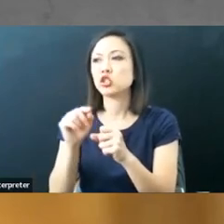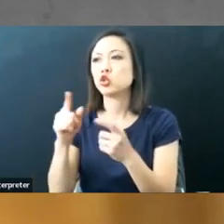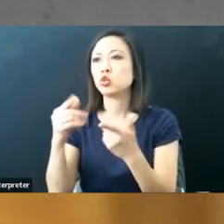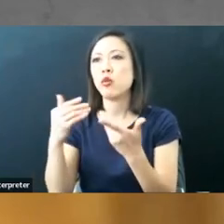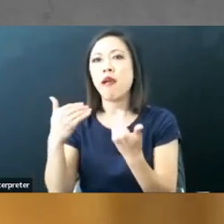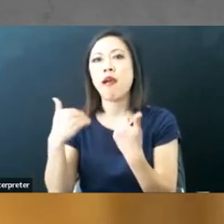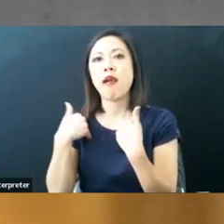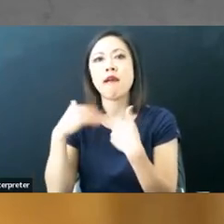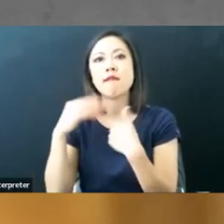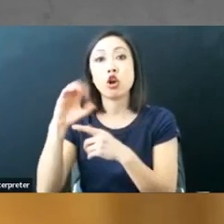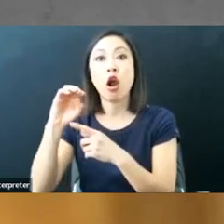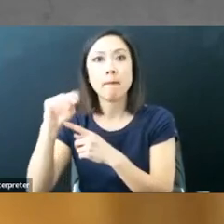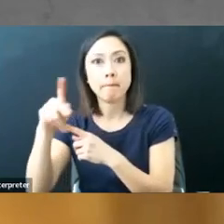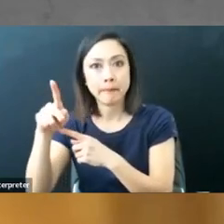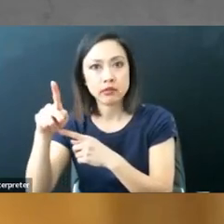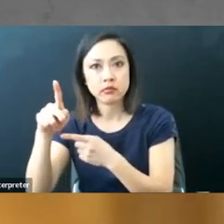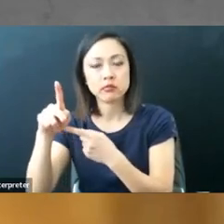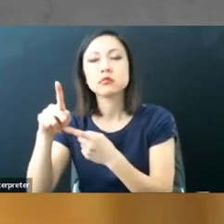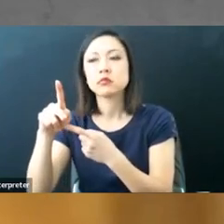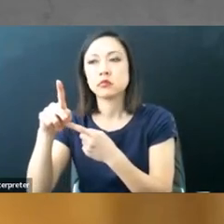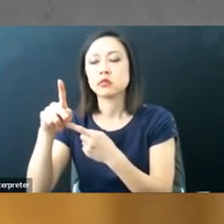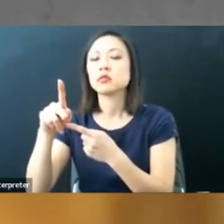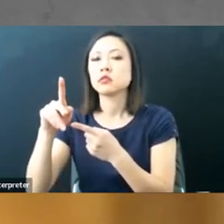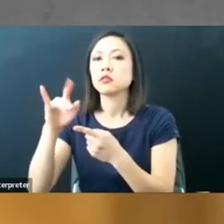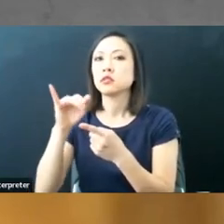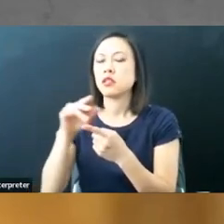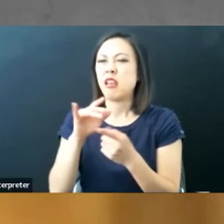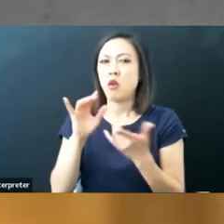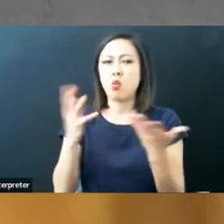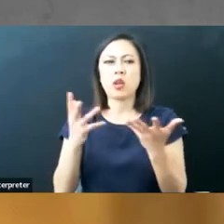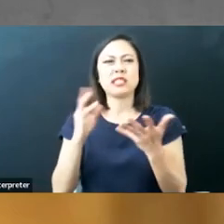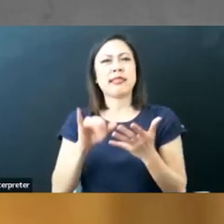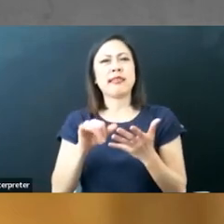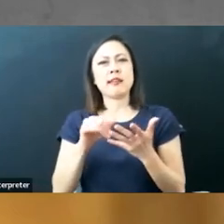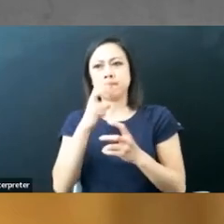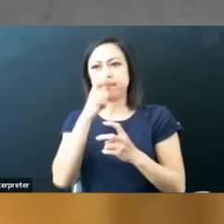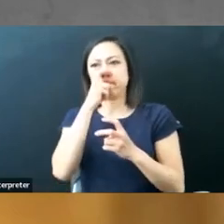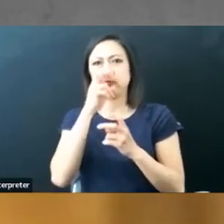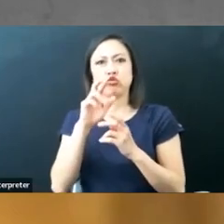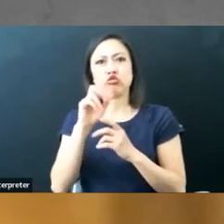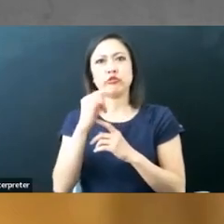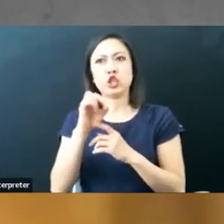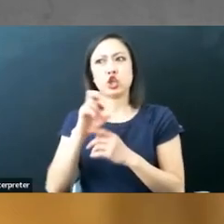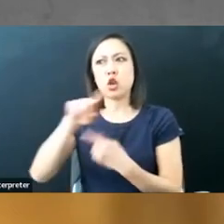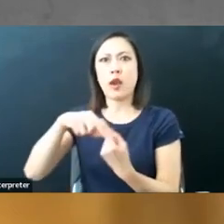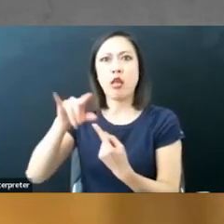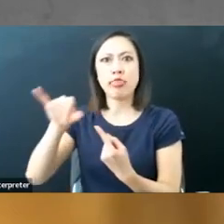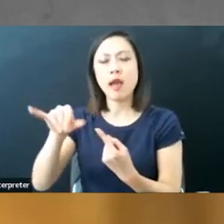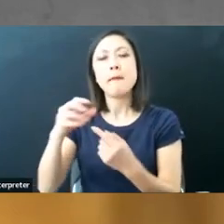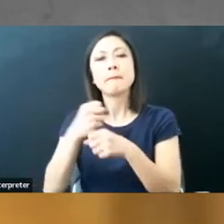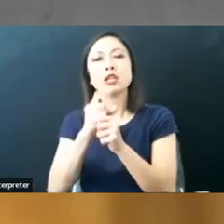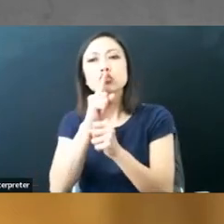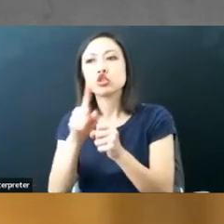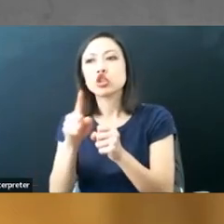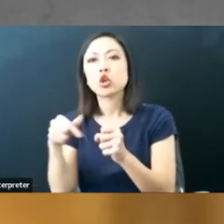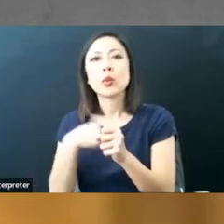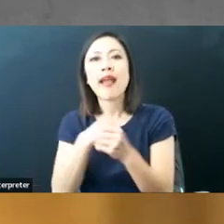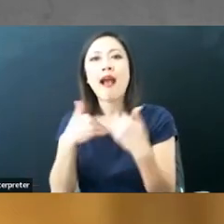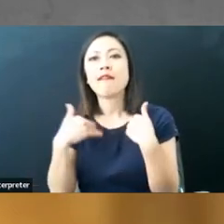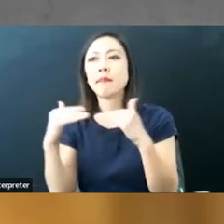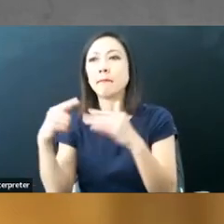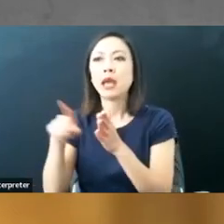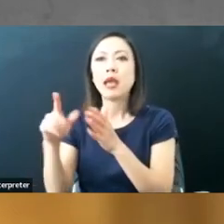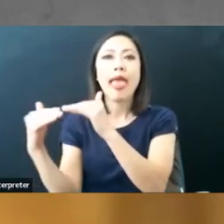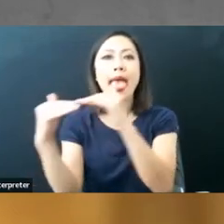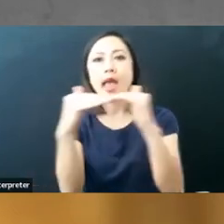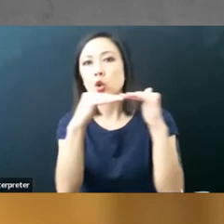again, the rigor around it, I think, is part of just ensuring that there's equity in all that we do, and we're trying to